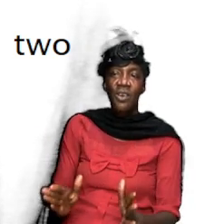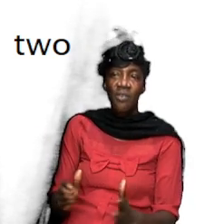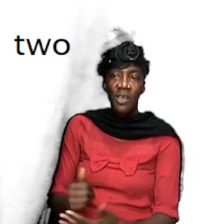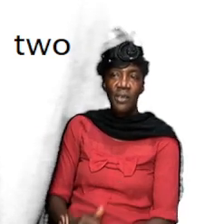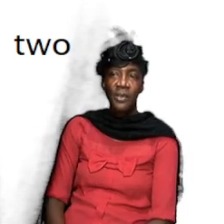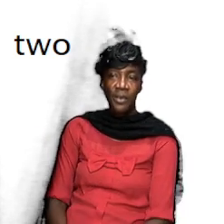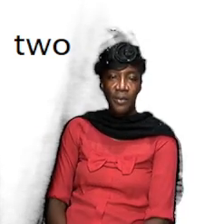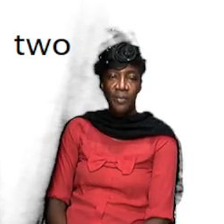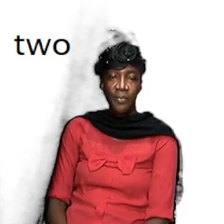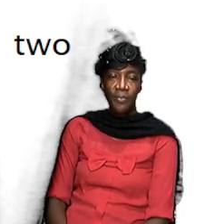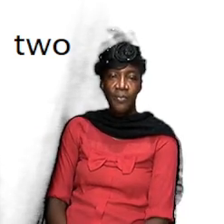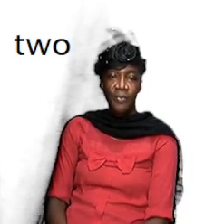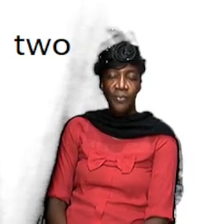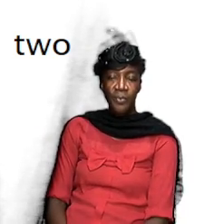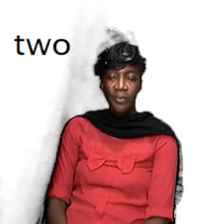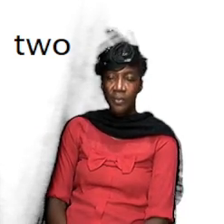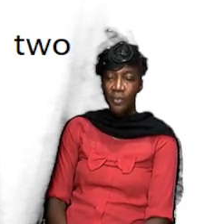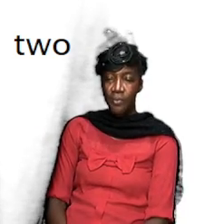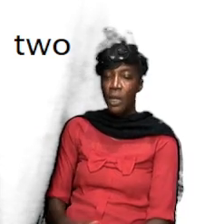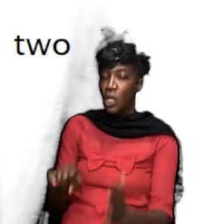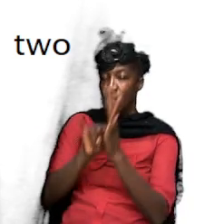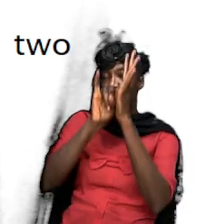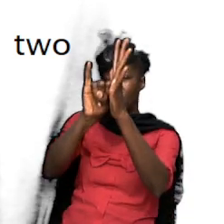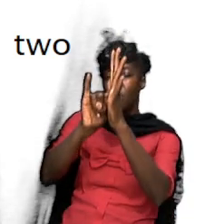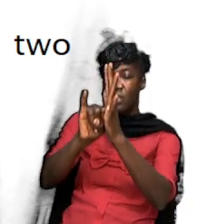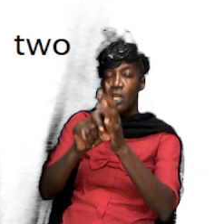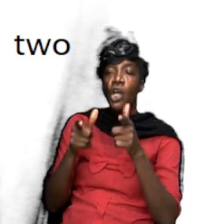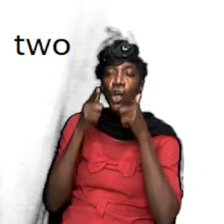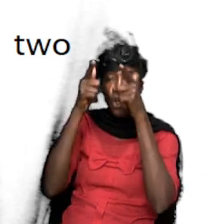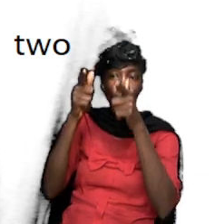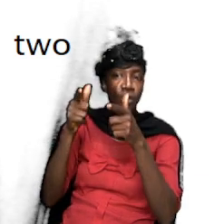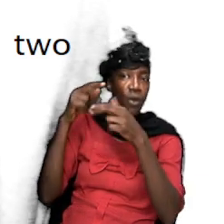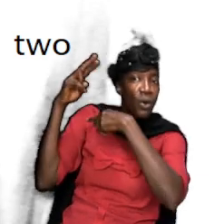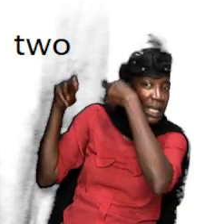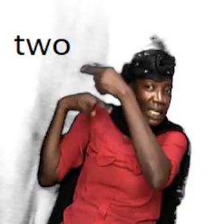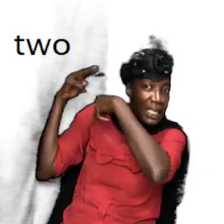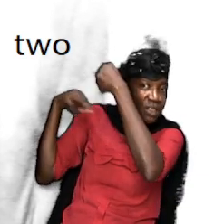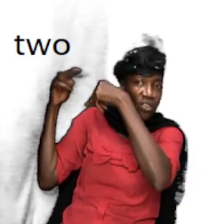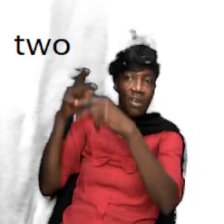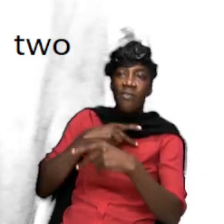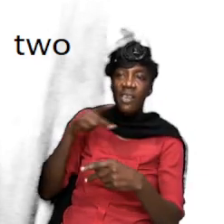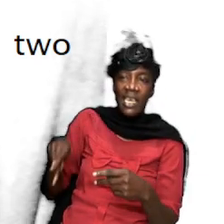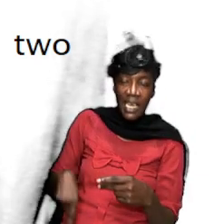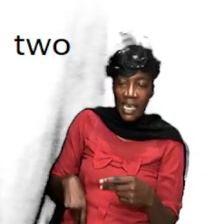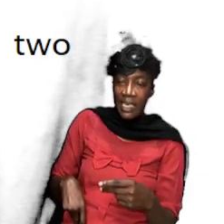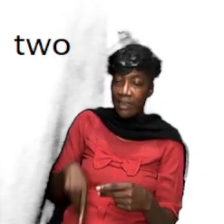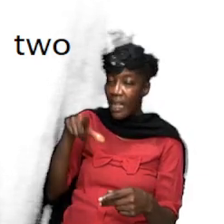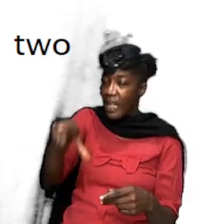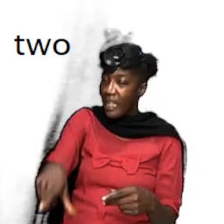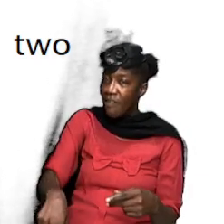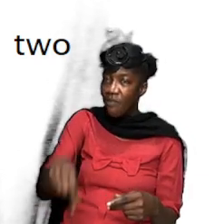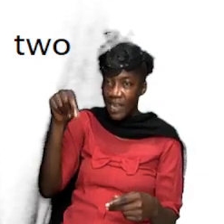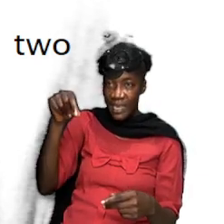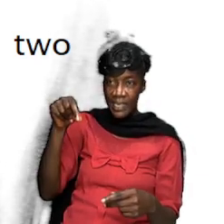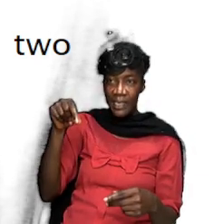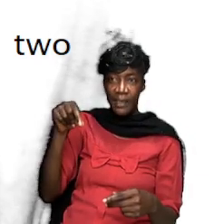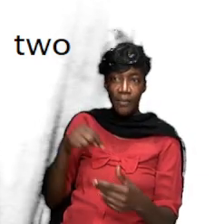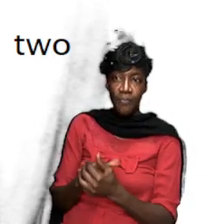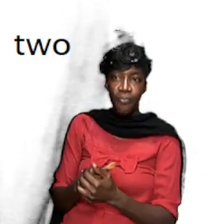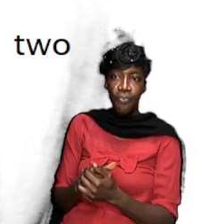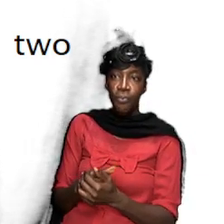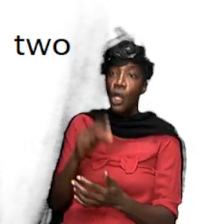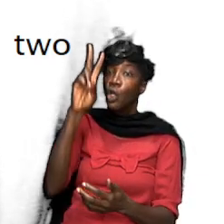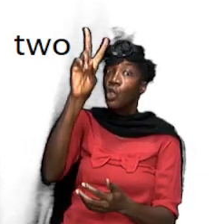So, introduction, when we look through history of the kings of Israel, we will find that, you know, two of